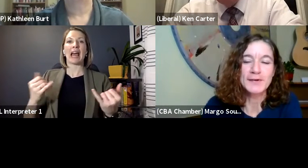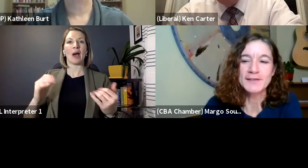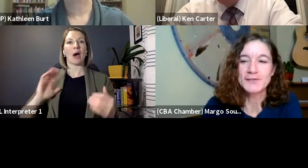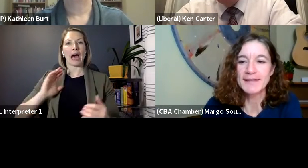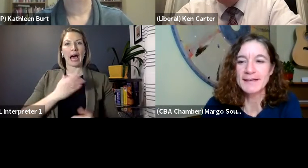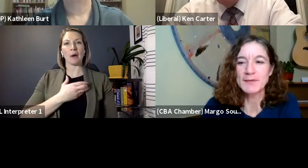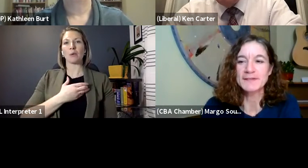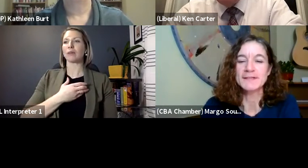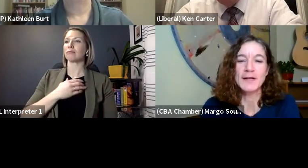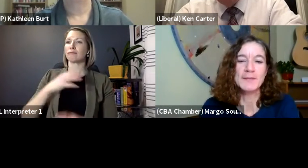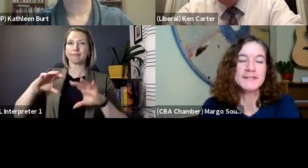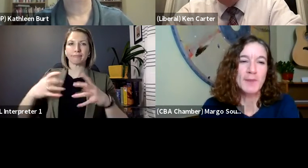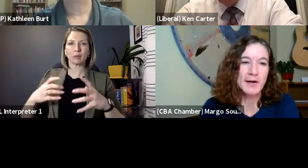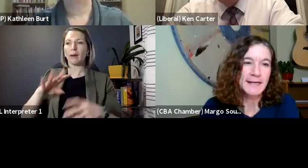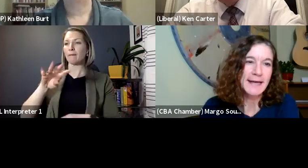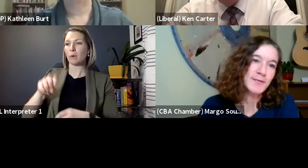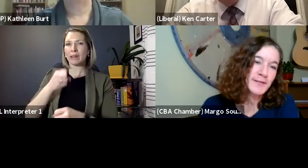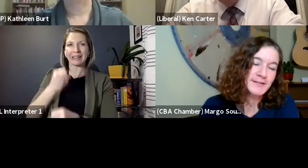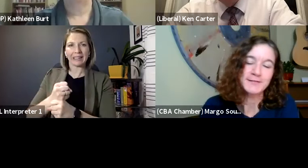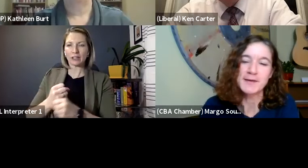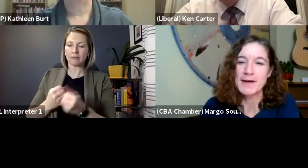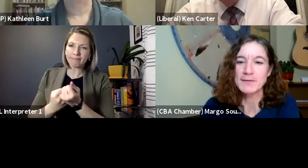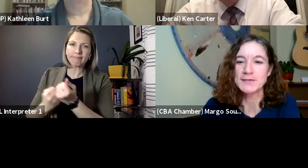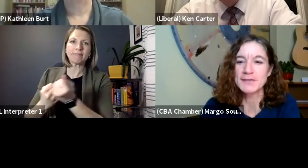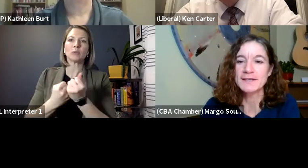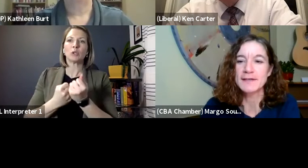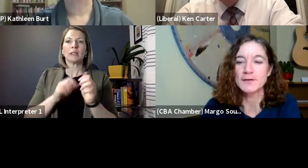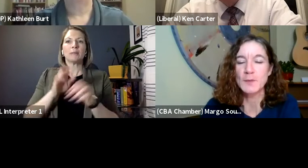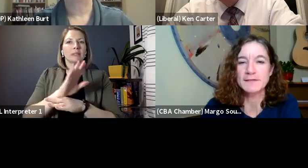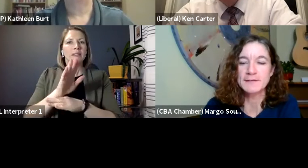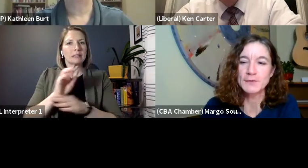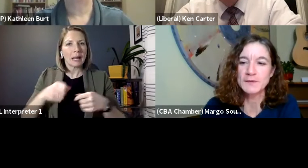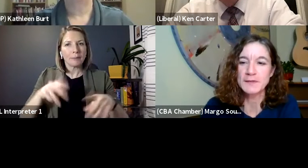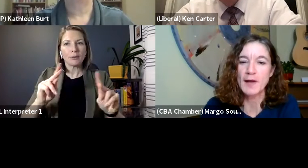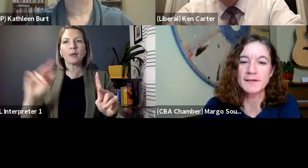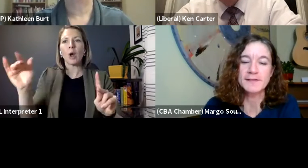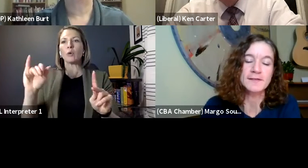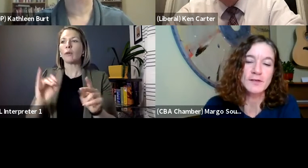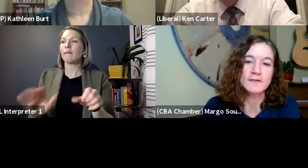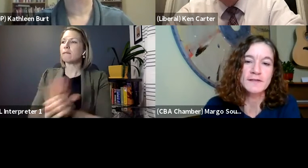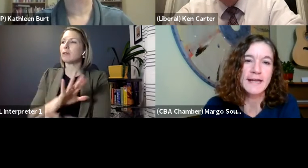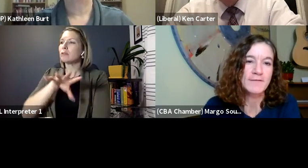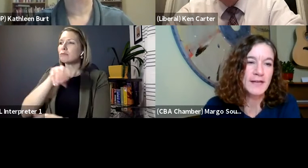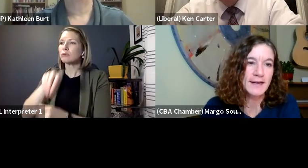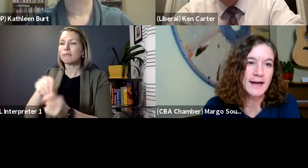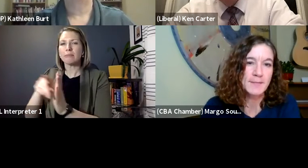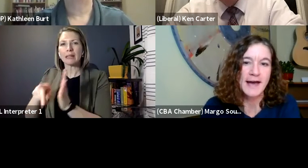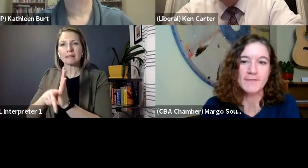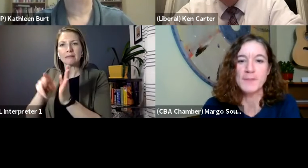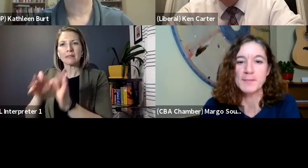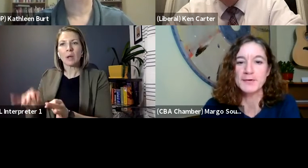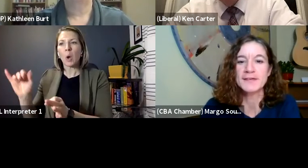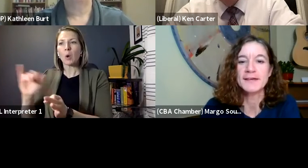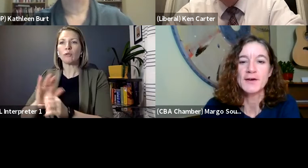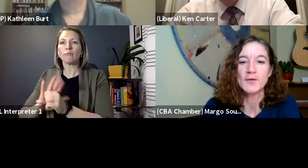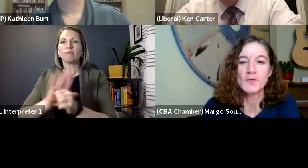been vocal in strengthening business development, marketing, and professional development opportunities, as well as in influencing policy decisions and advocating on behalf